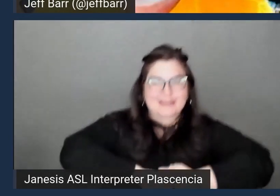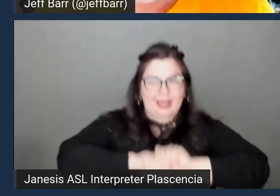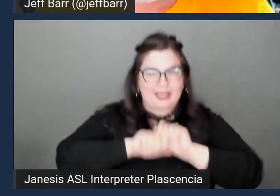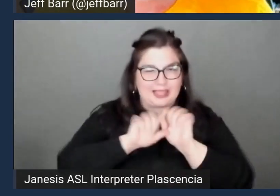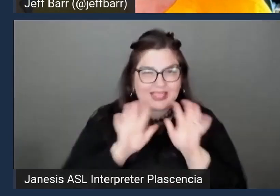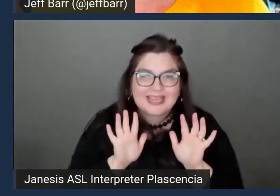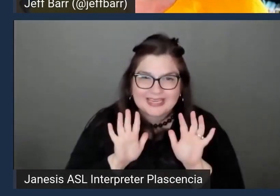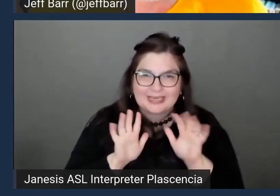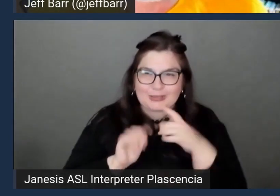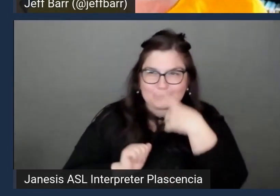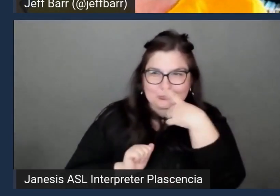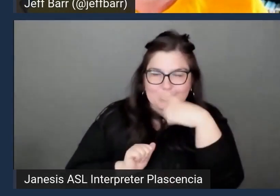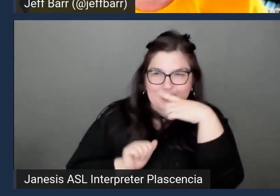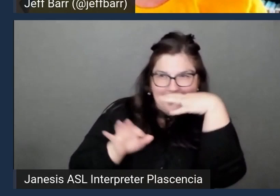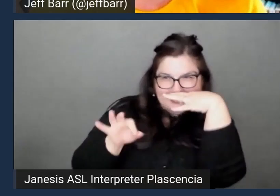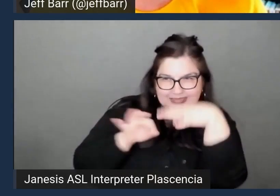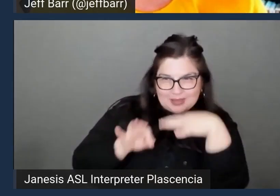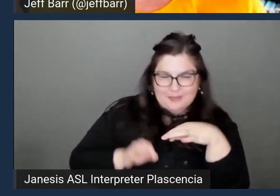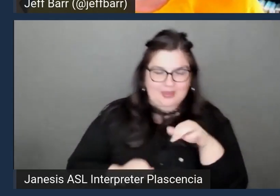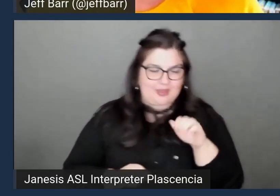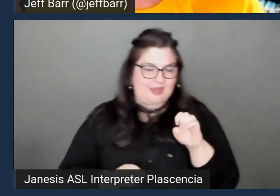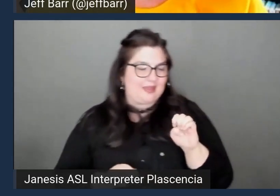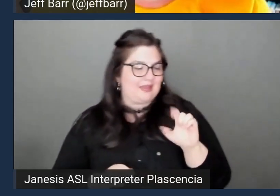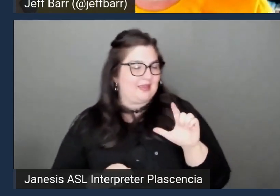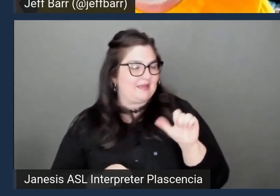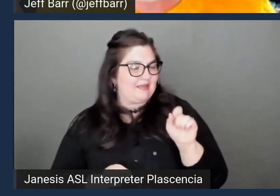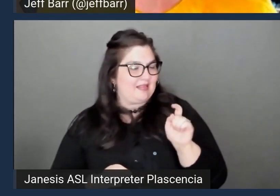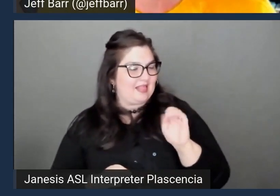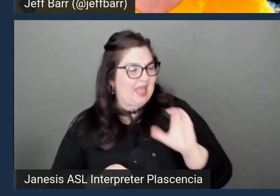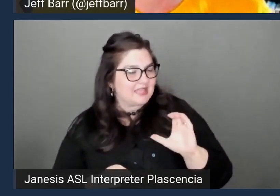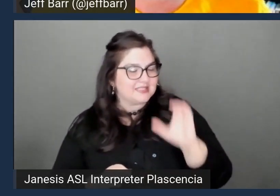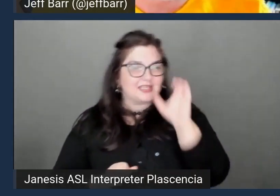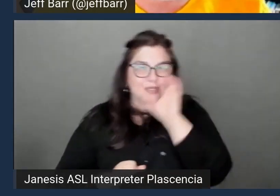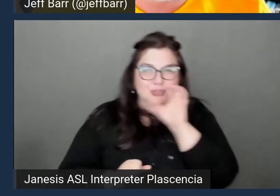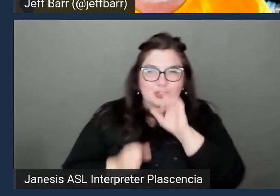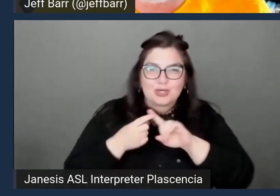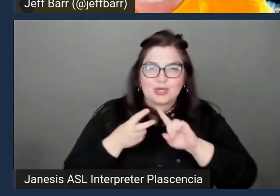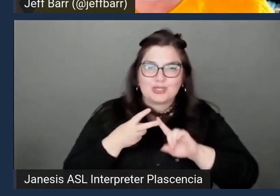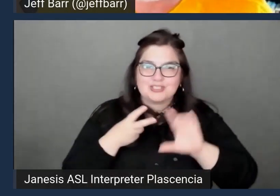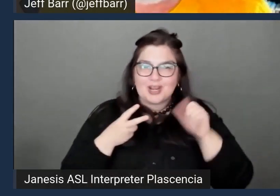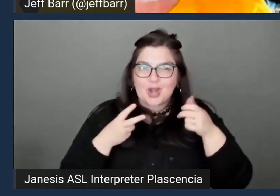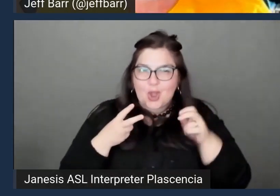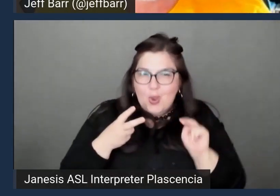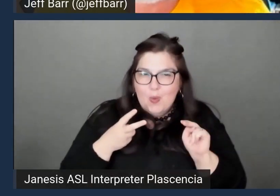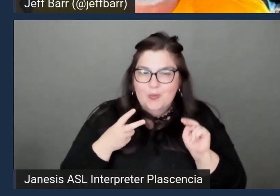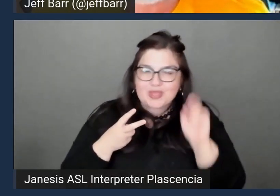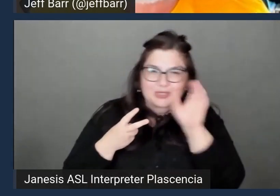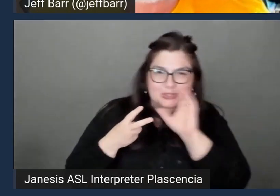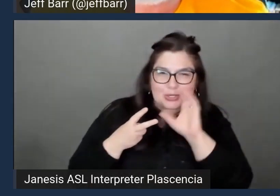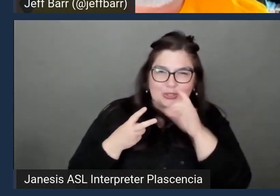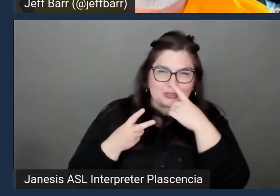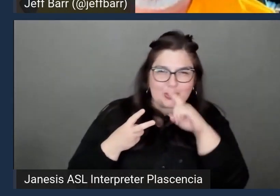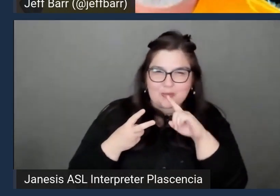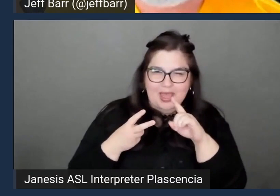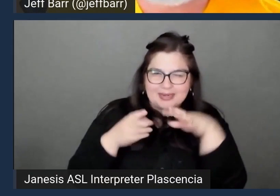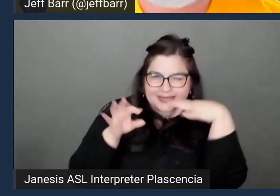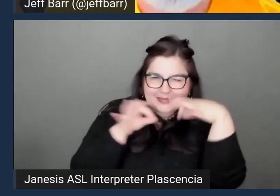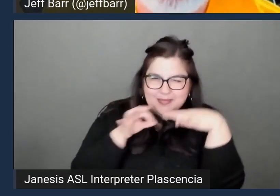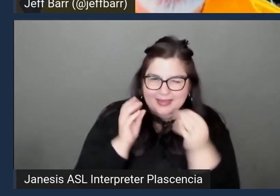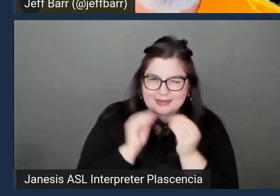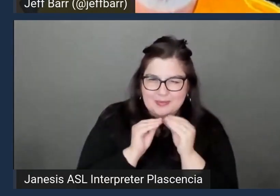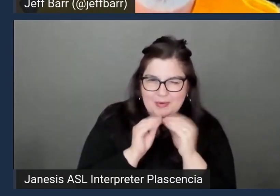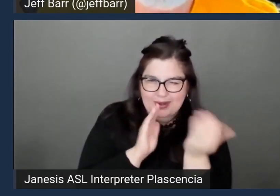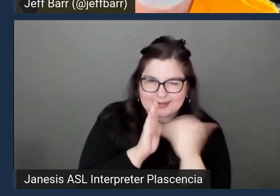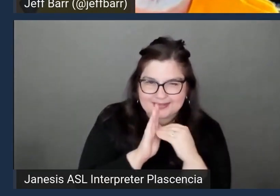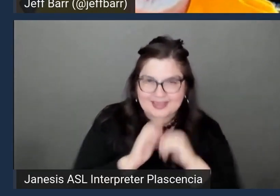perhaps explain Elasticsearch and OpenSearch and put those into perspective and relationship, if you could.